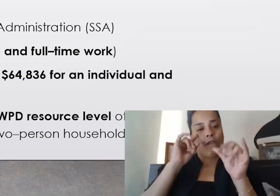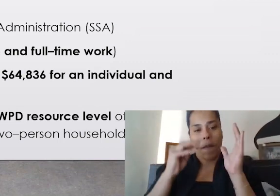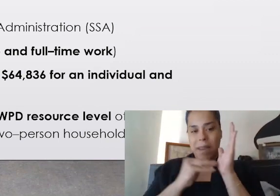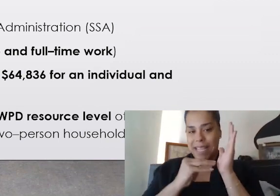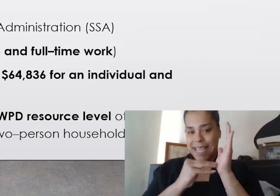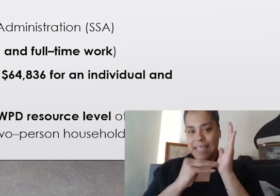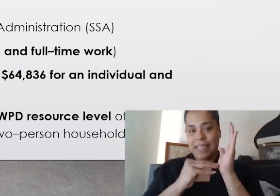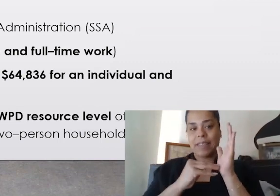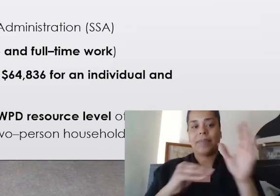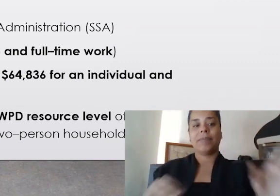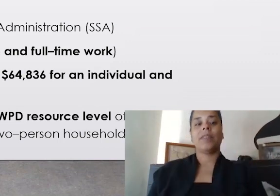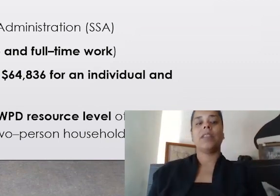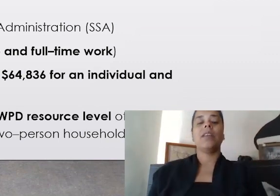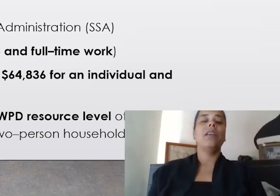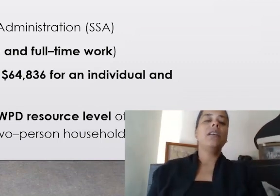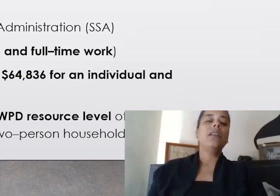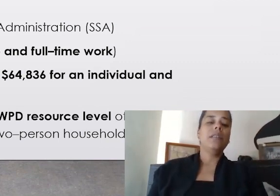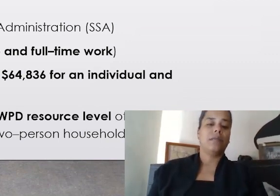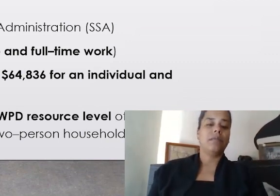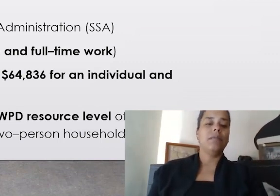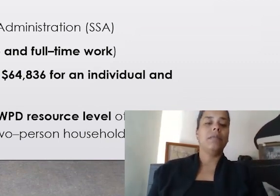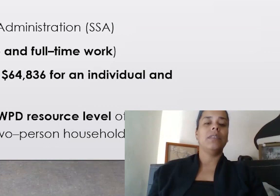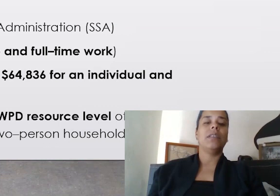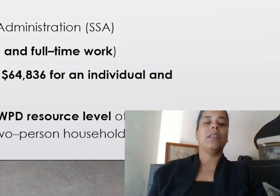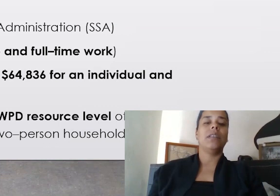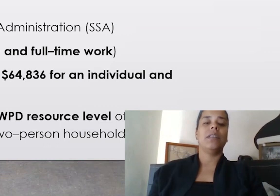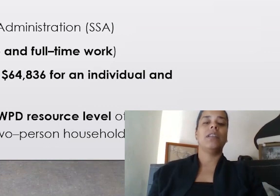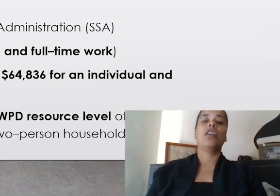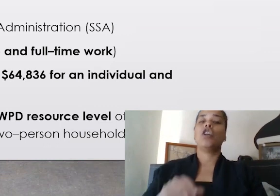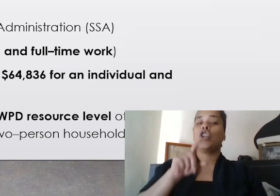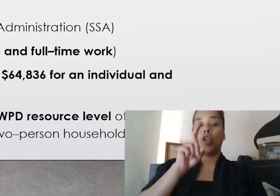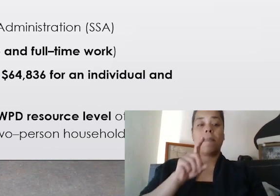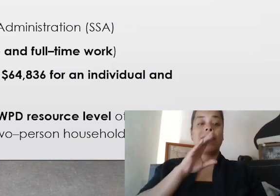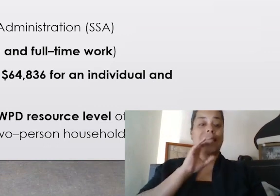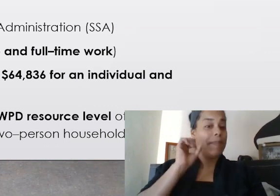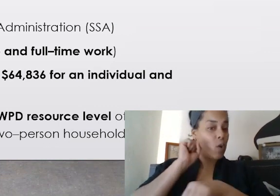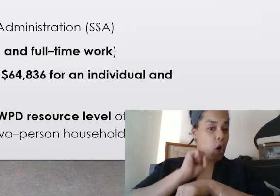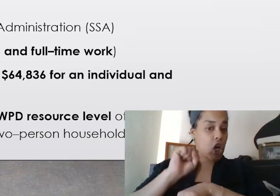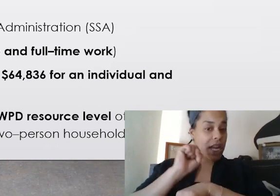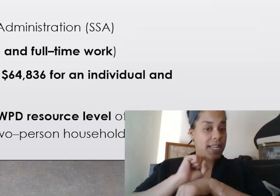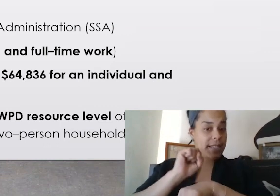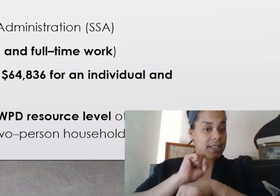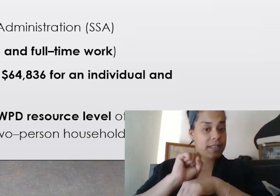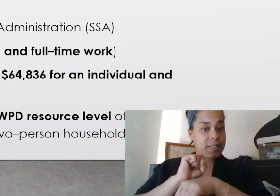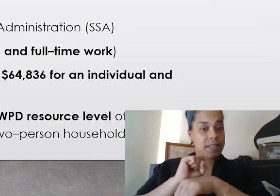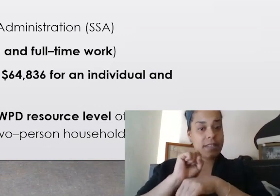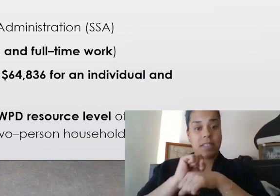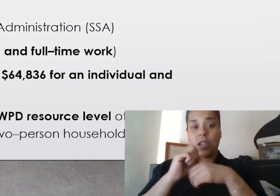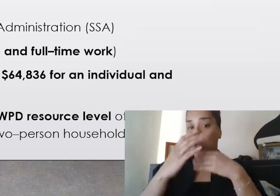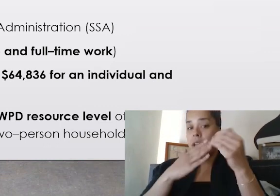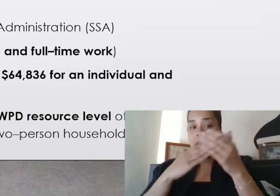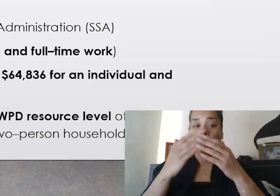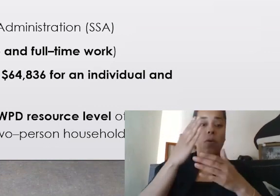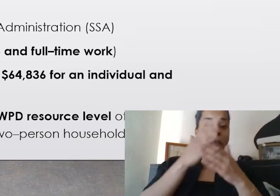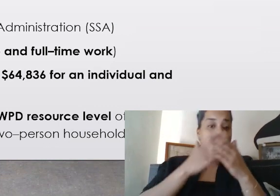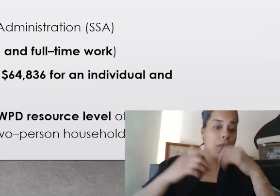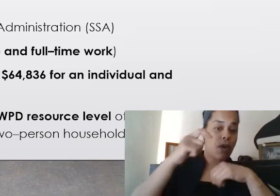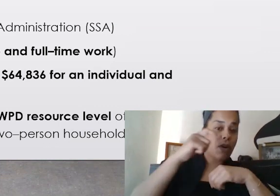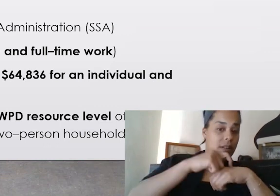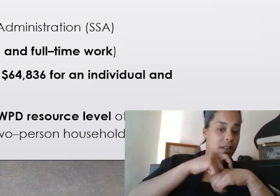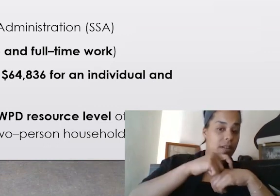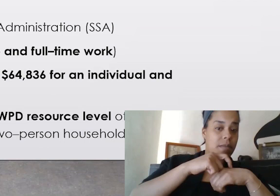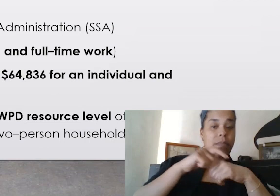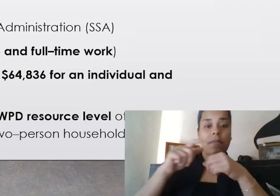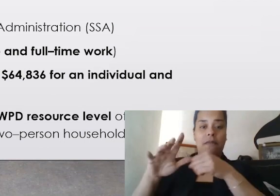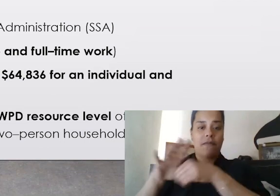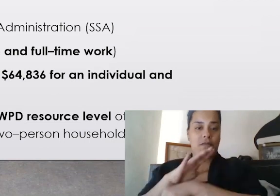Medicaid uses as well. You must be engaged in work. That is the purpose of